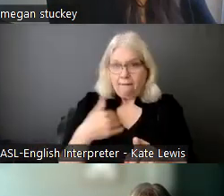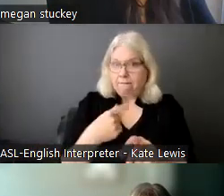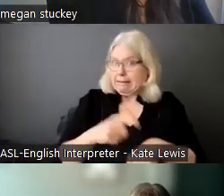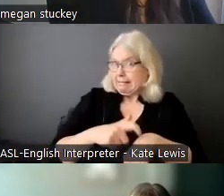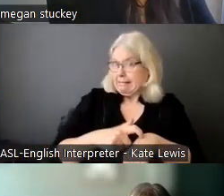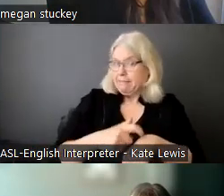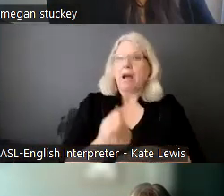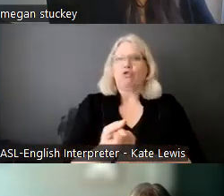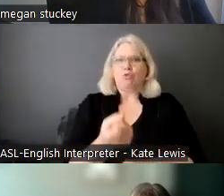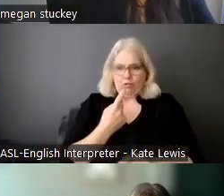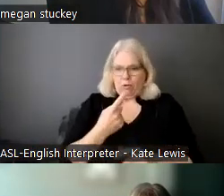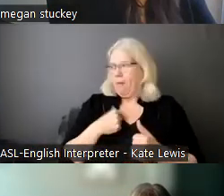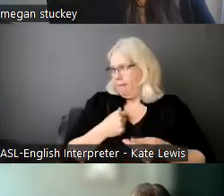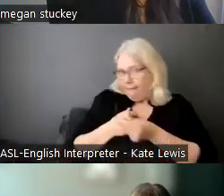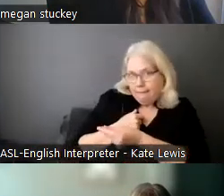Q&A box.